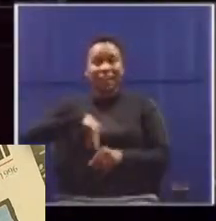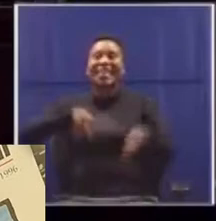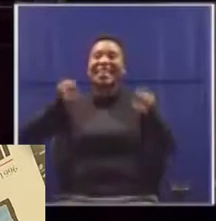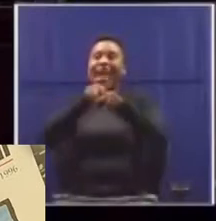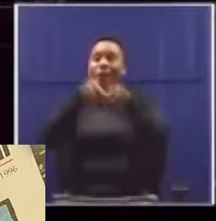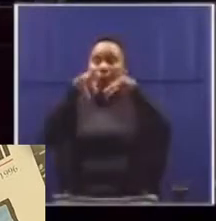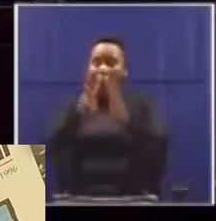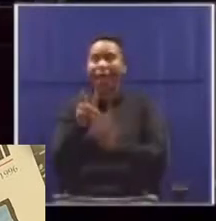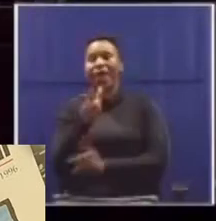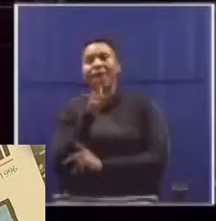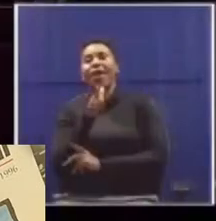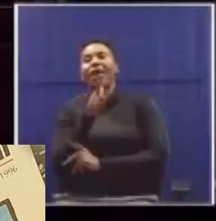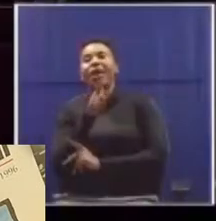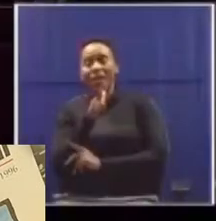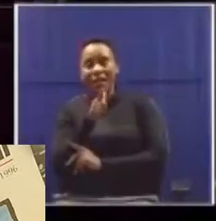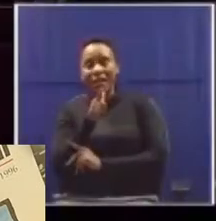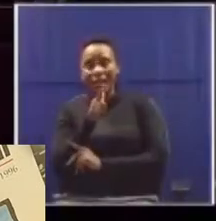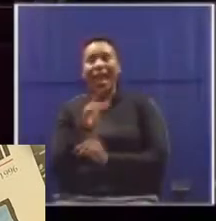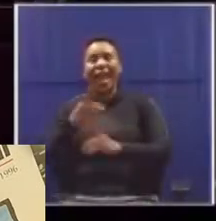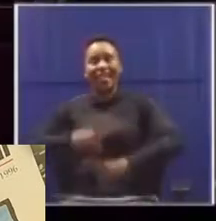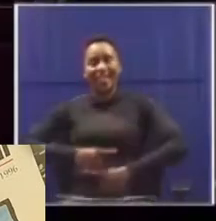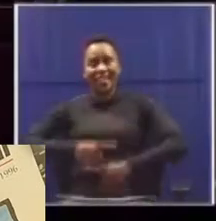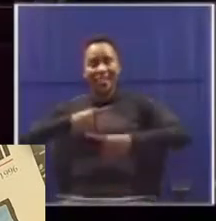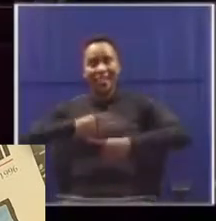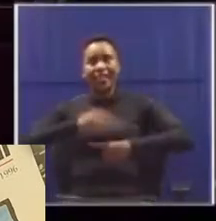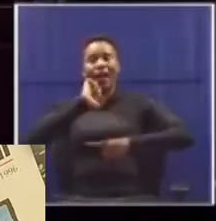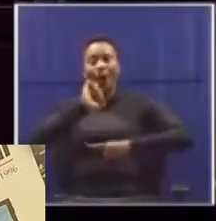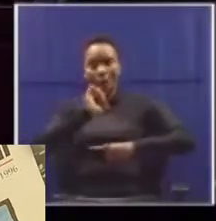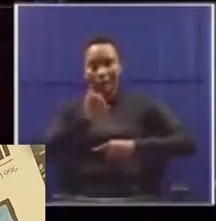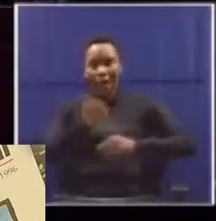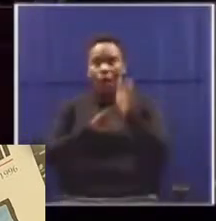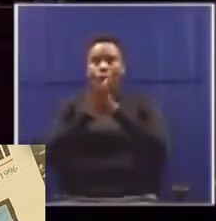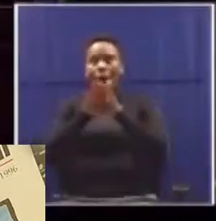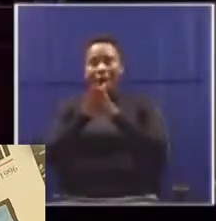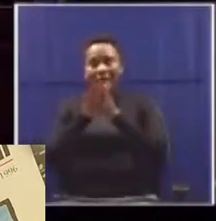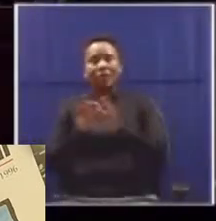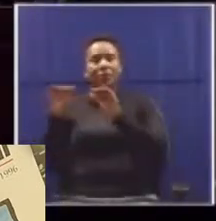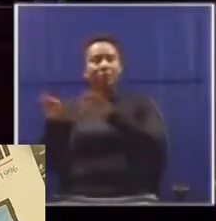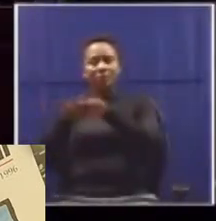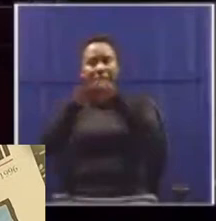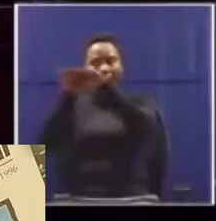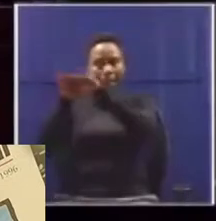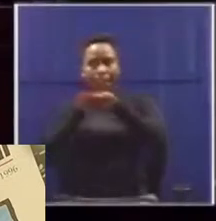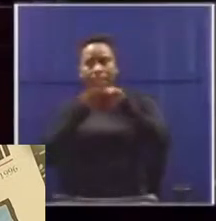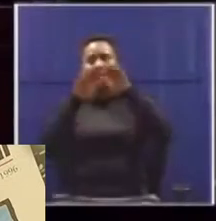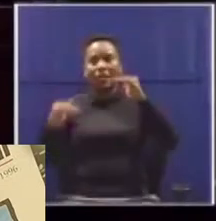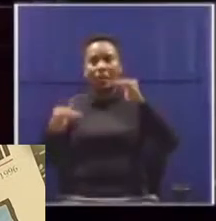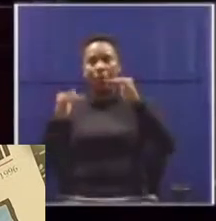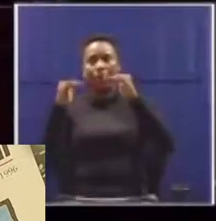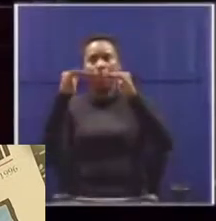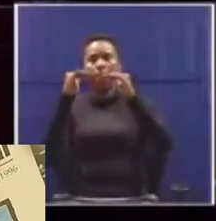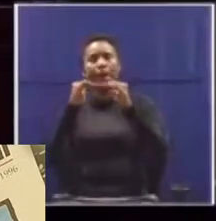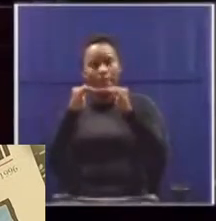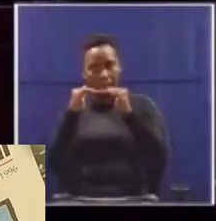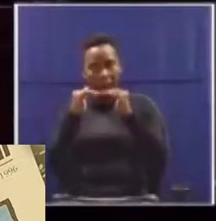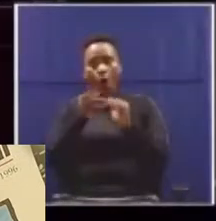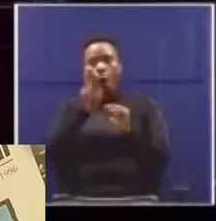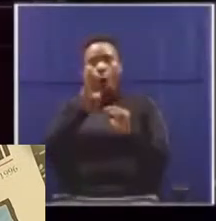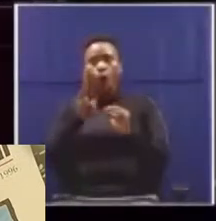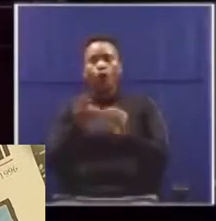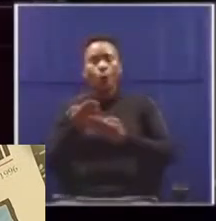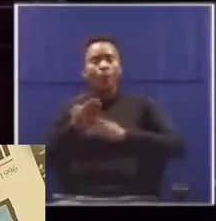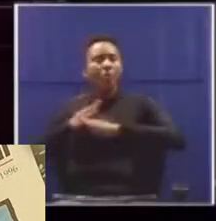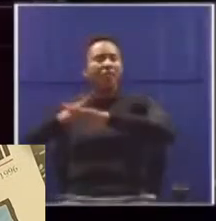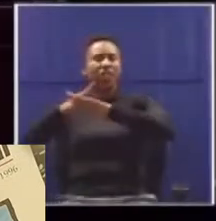human dignity promoting socivity substantive equality as well as the prevention